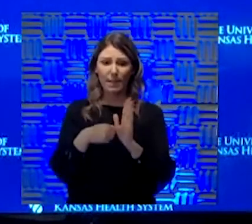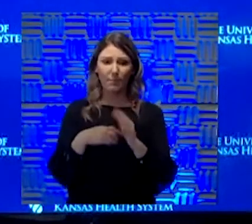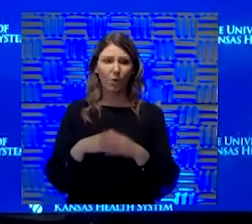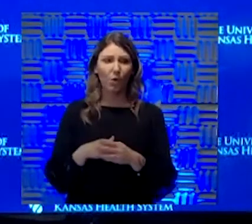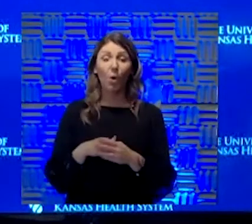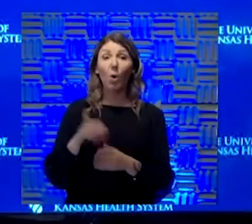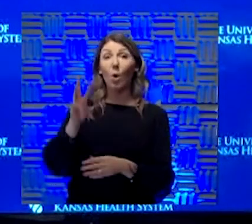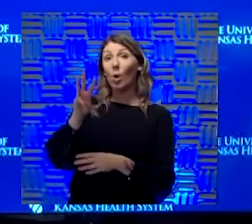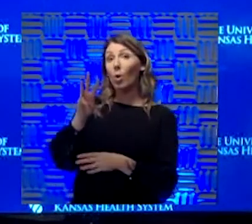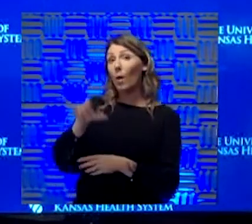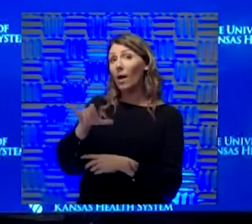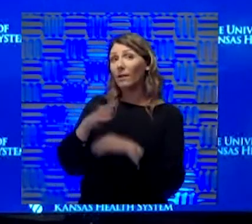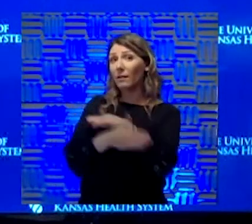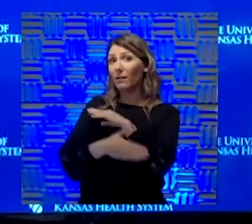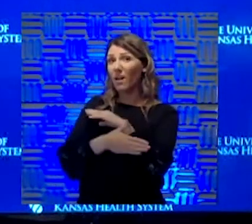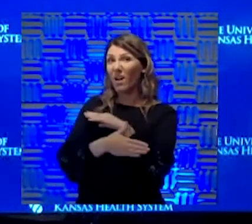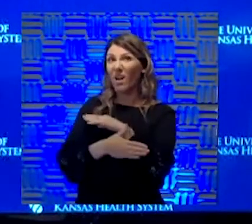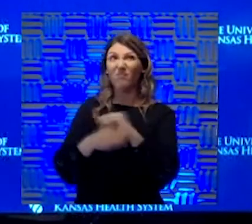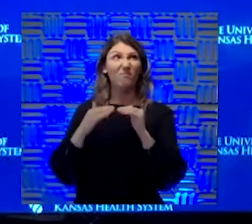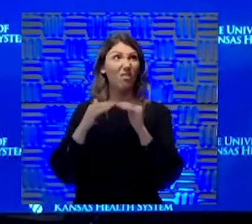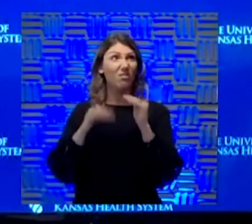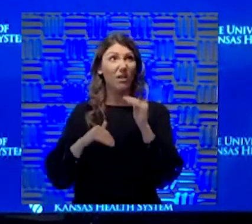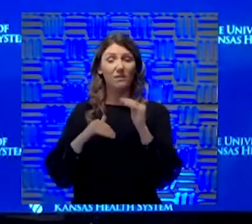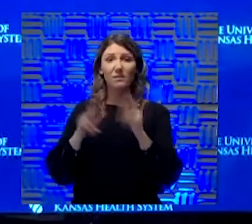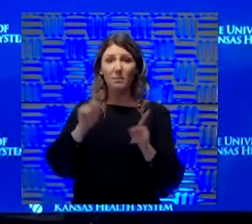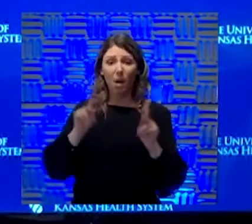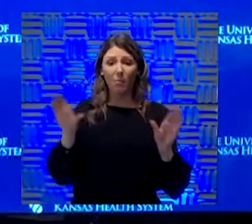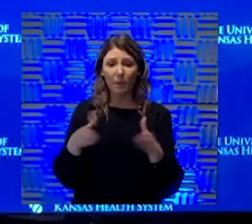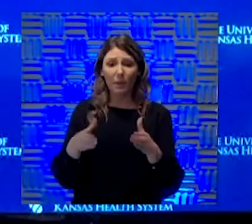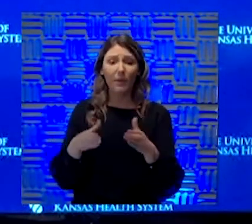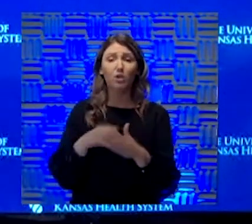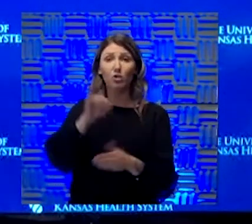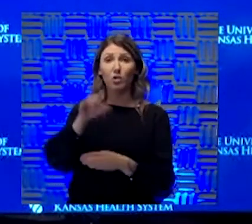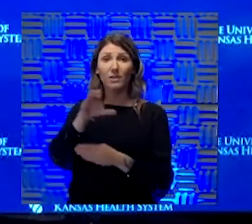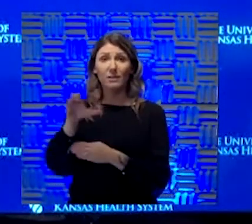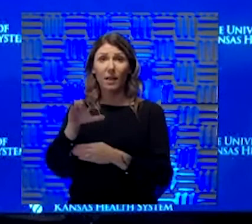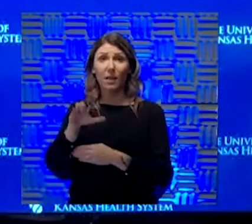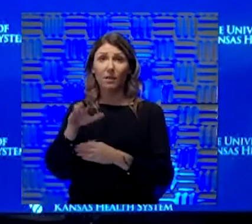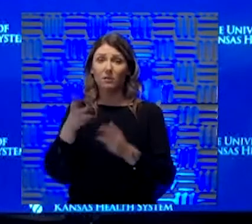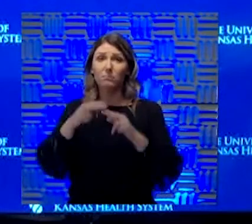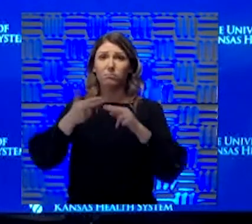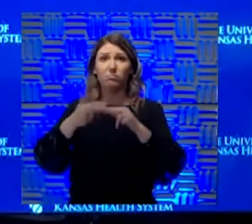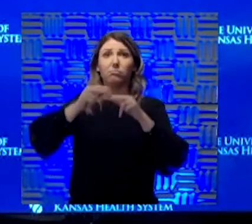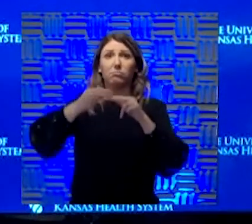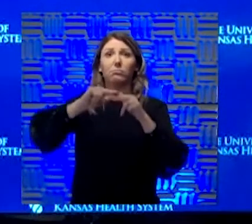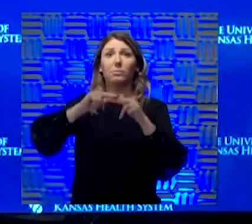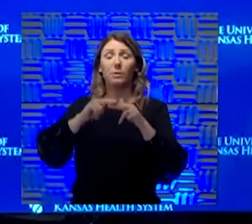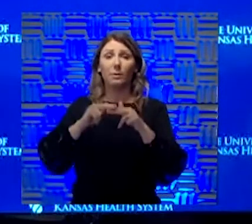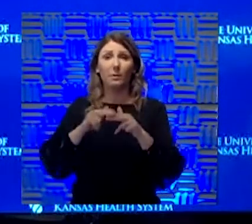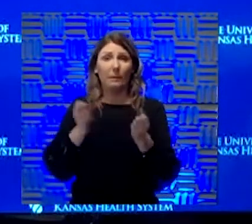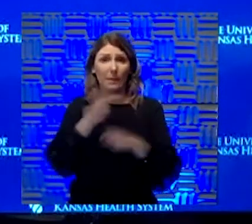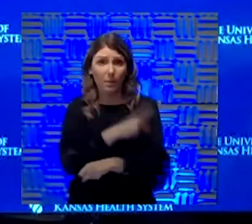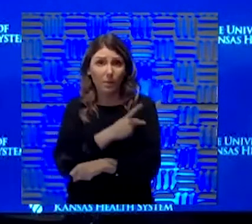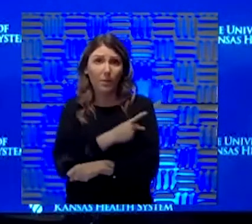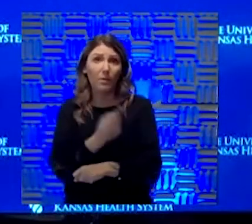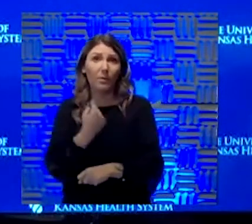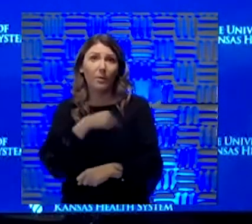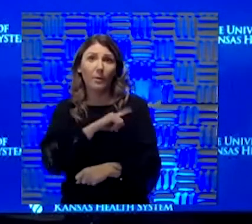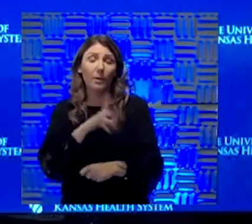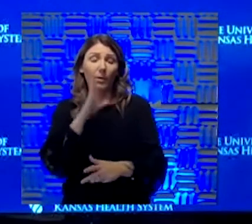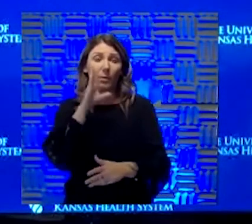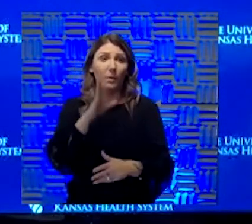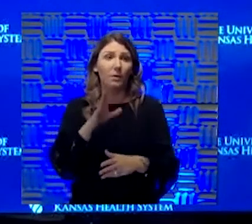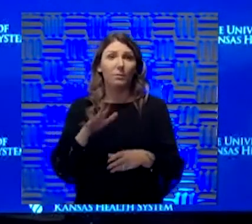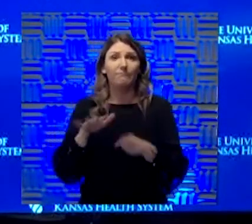Wyandotte County, which has about less than half the population of Johnson County, is rapidly rising in its number of cases and will probably meet or surpass Johnson